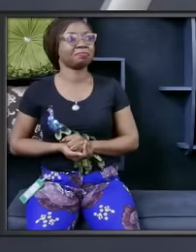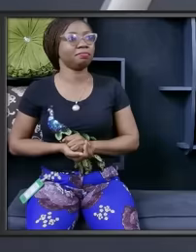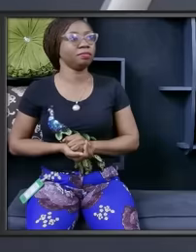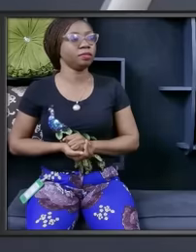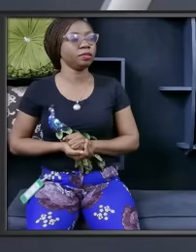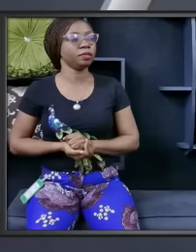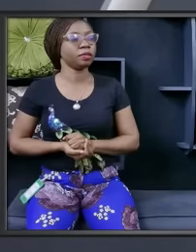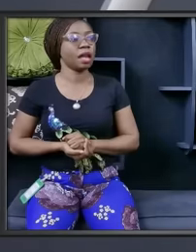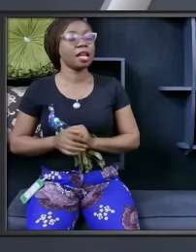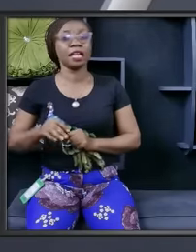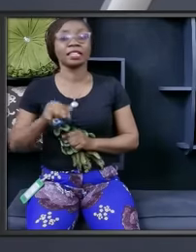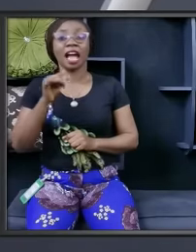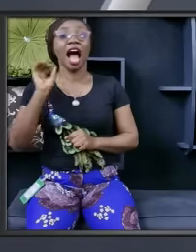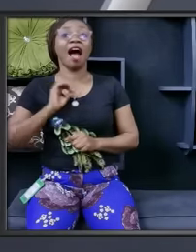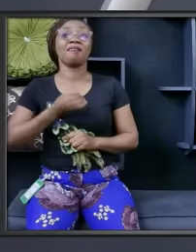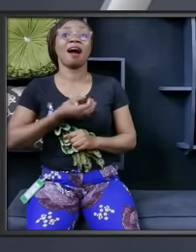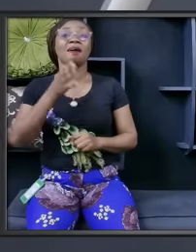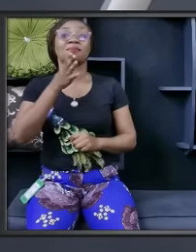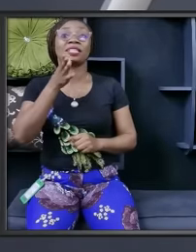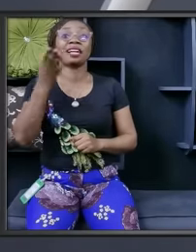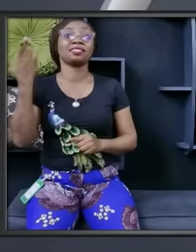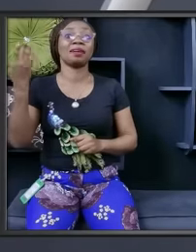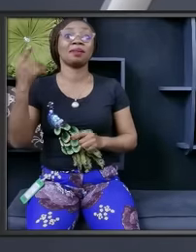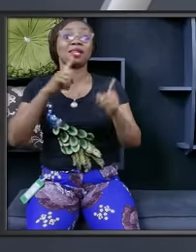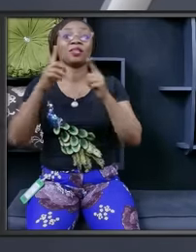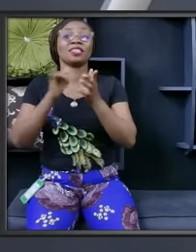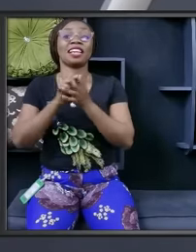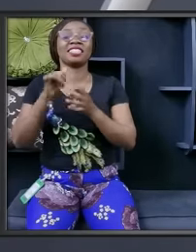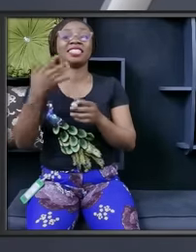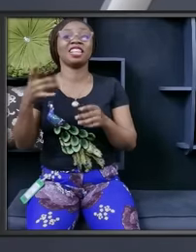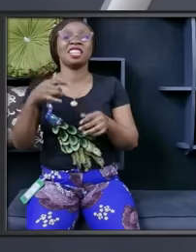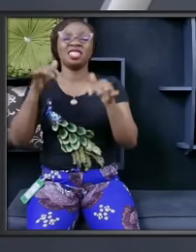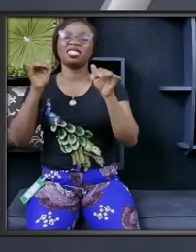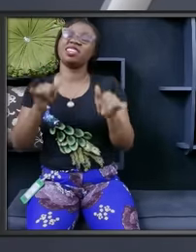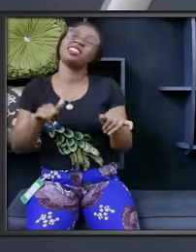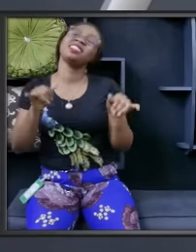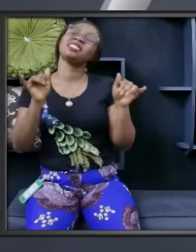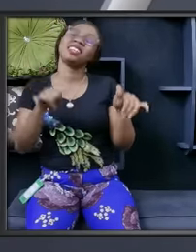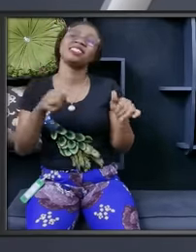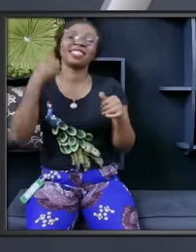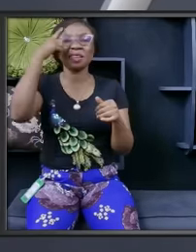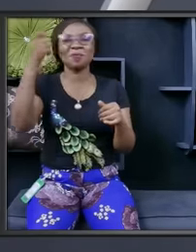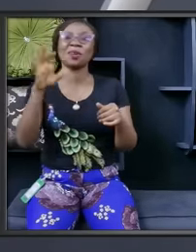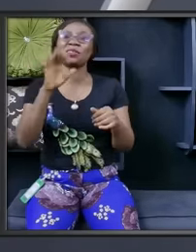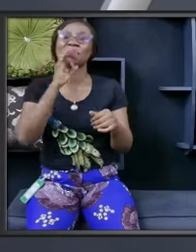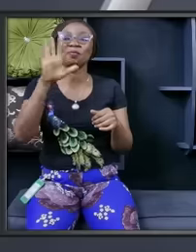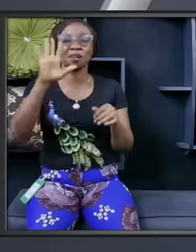No, they, now our mothers, they talk that thing. Hey, stay now because of your children. Stay because of your children. What if